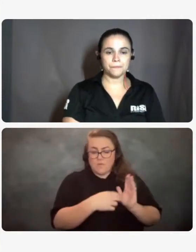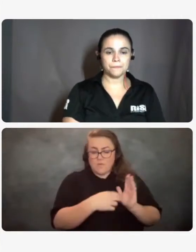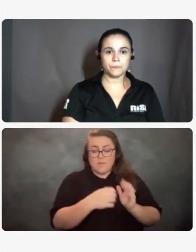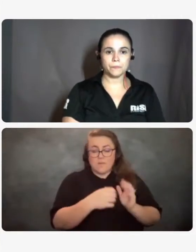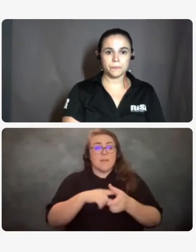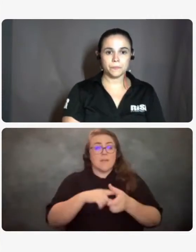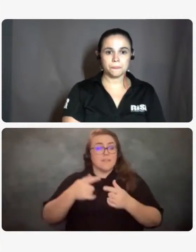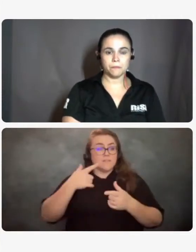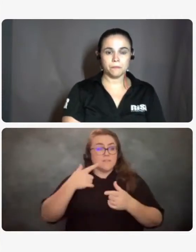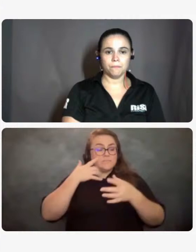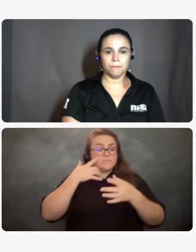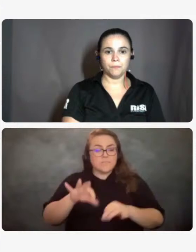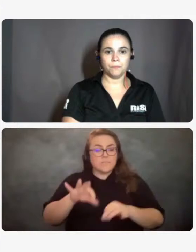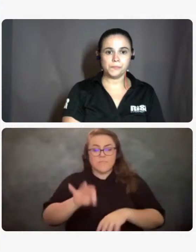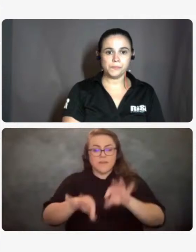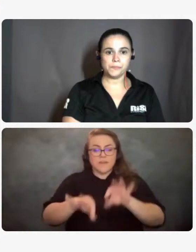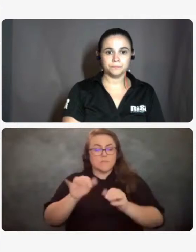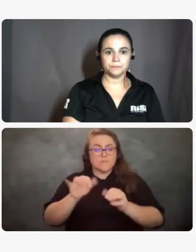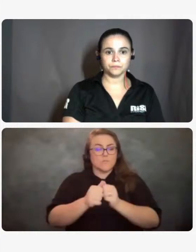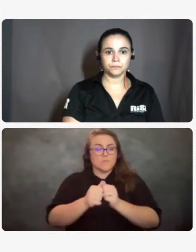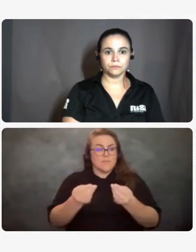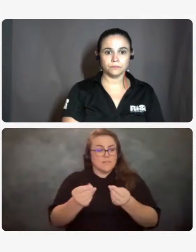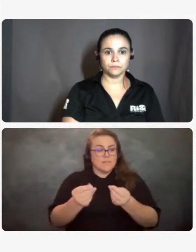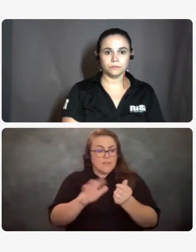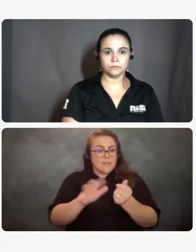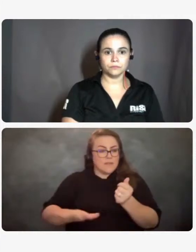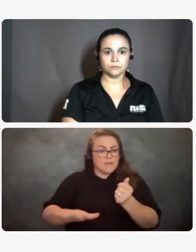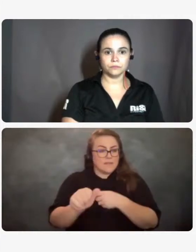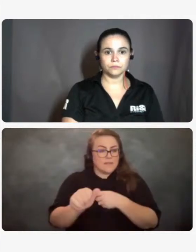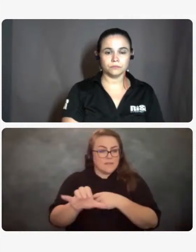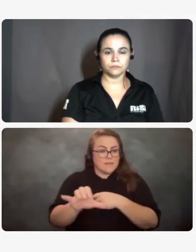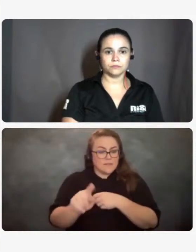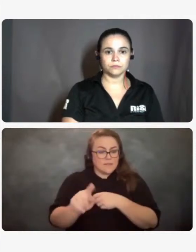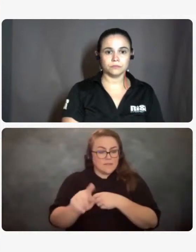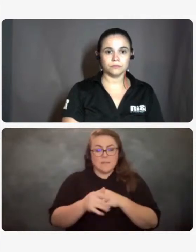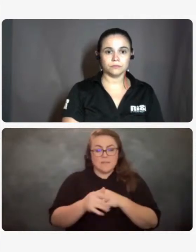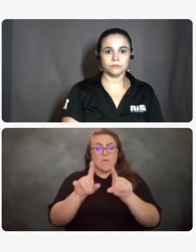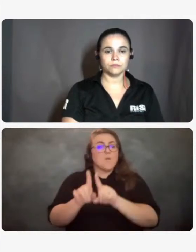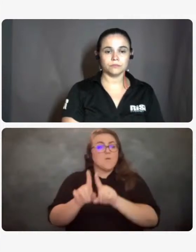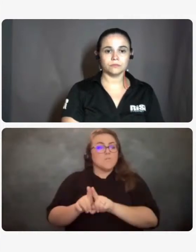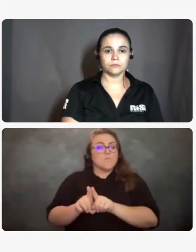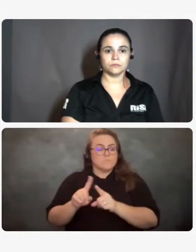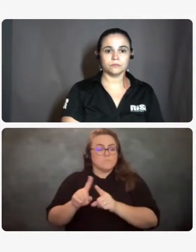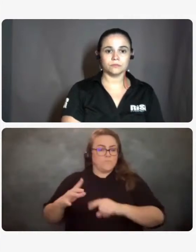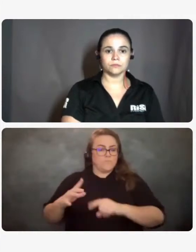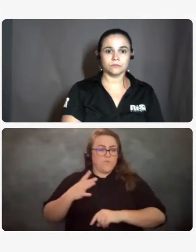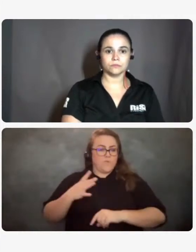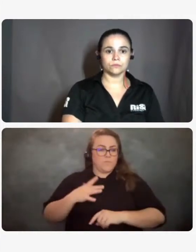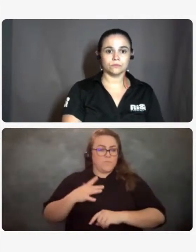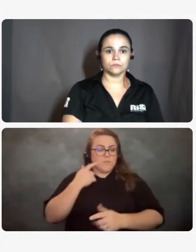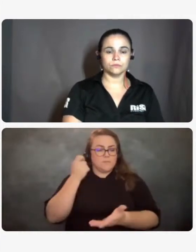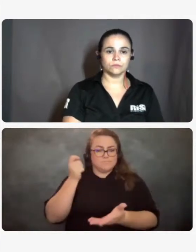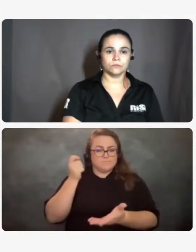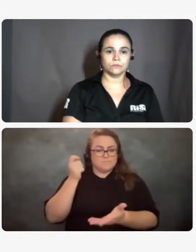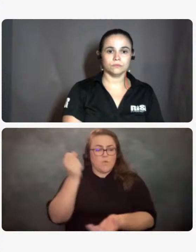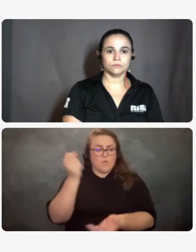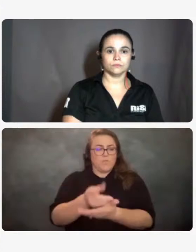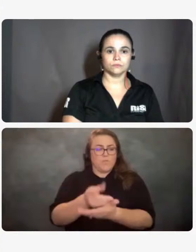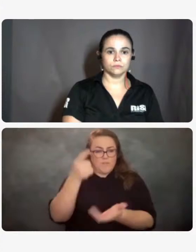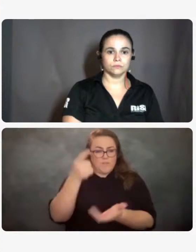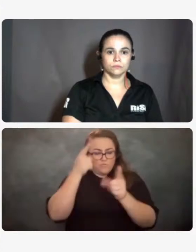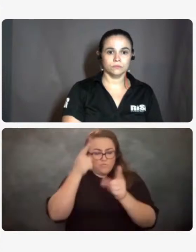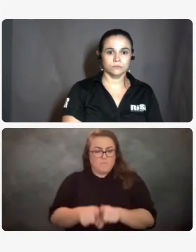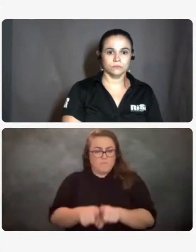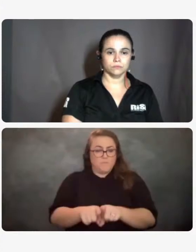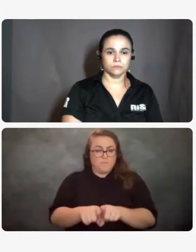and also to formally approve the agreement. And both of those resolutions are in the